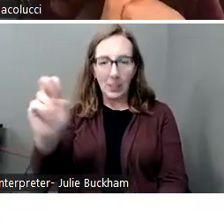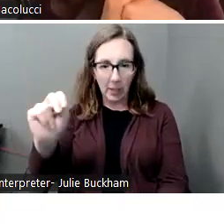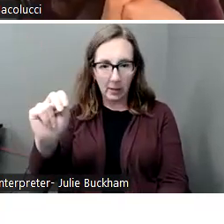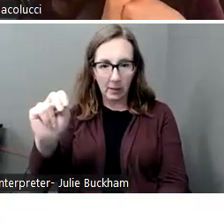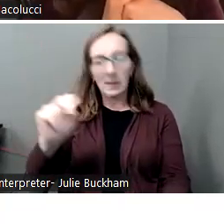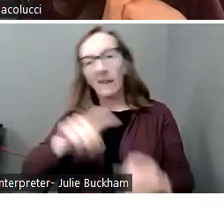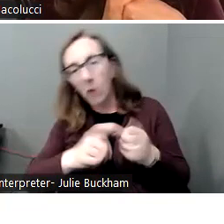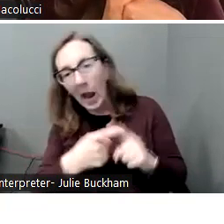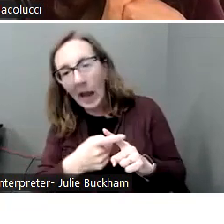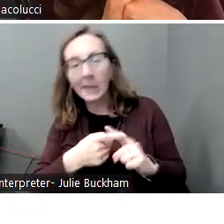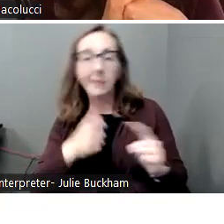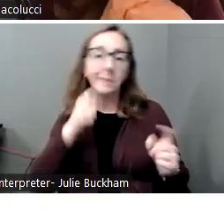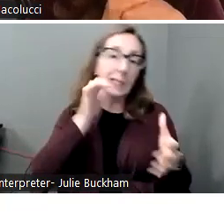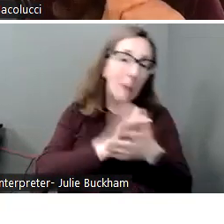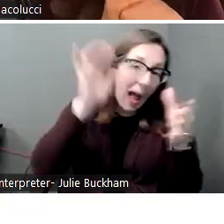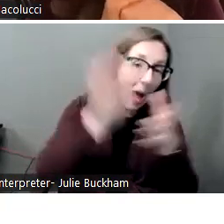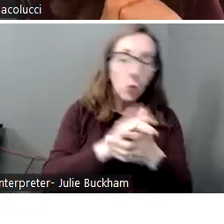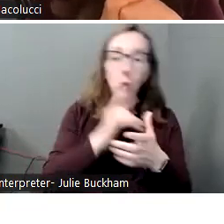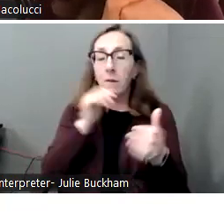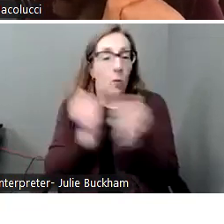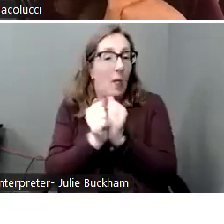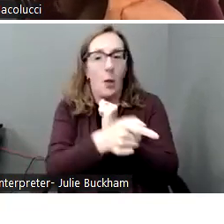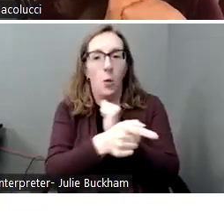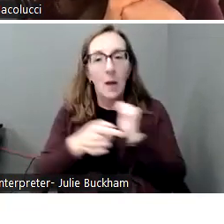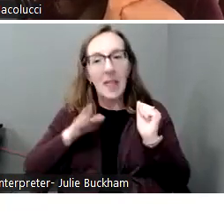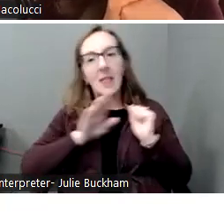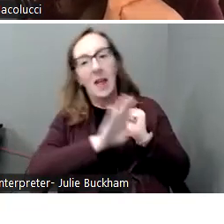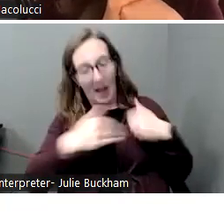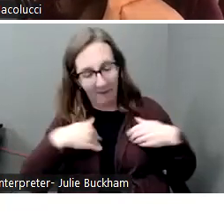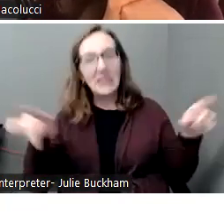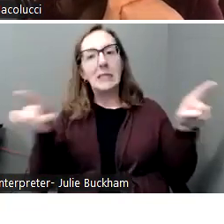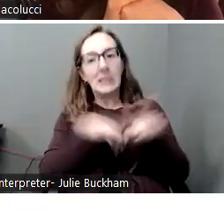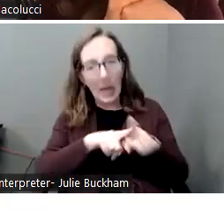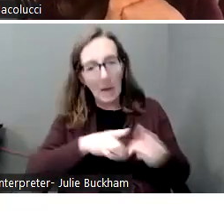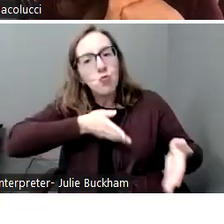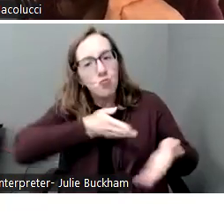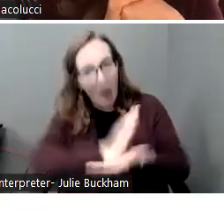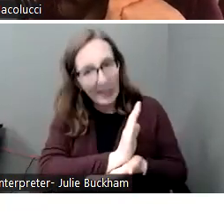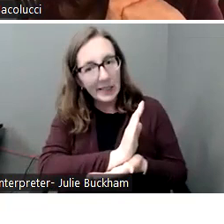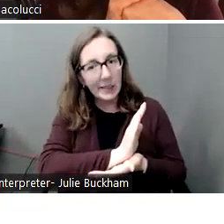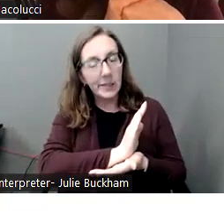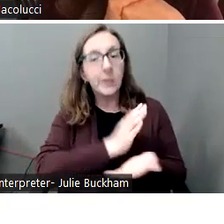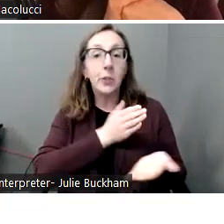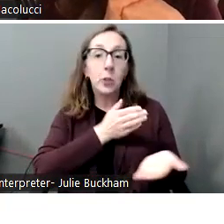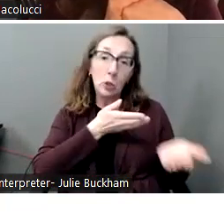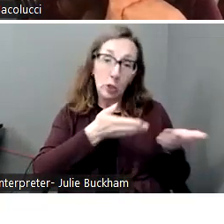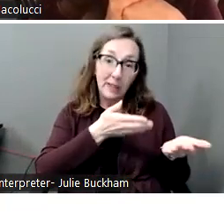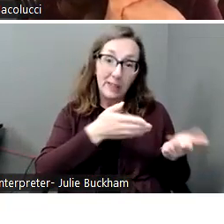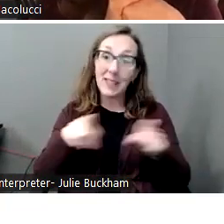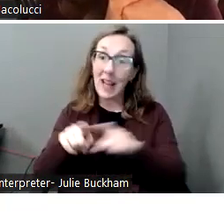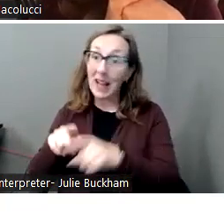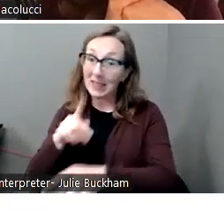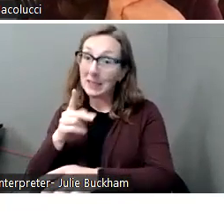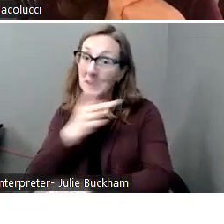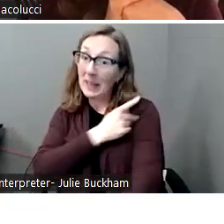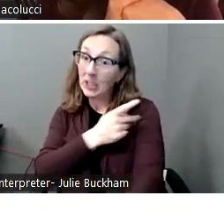who is there to support you in your care, that they have the same right to aids and services as the patient. I did not know that